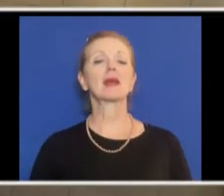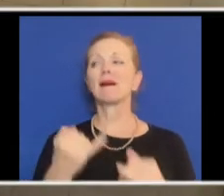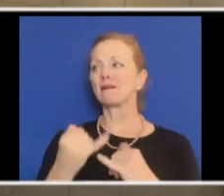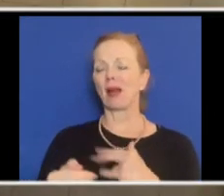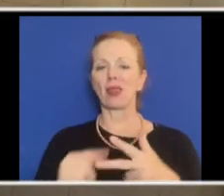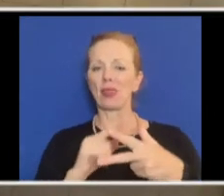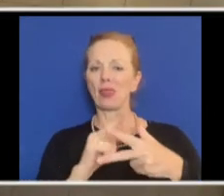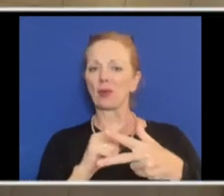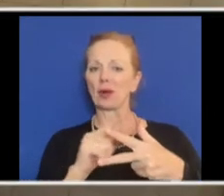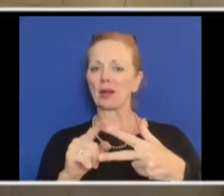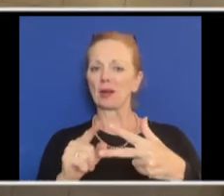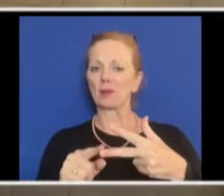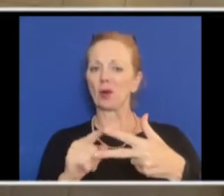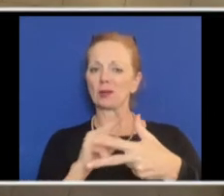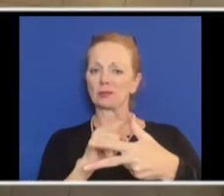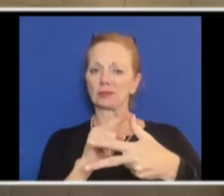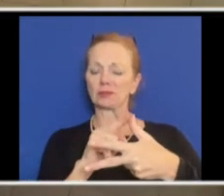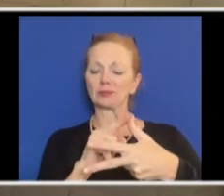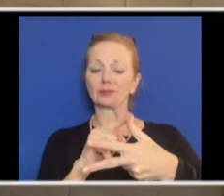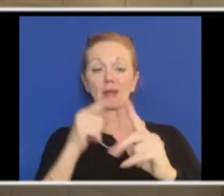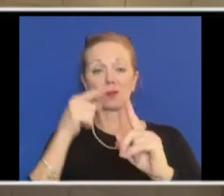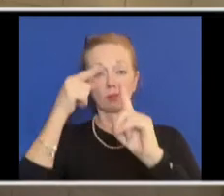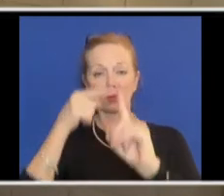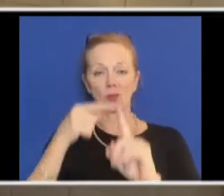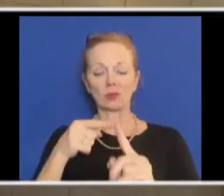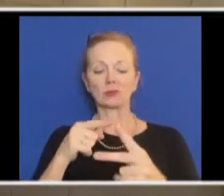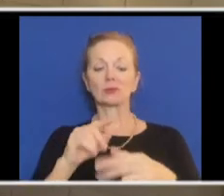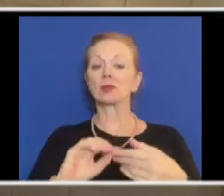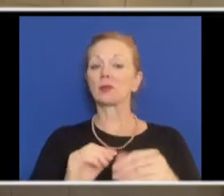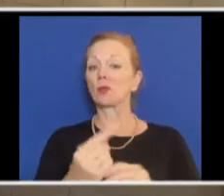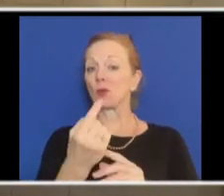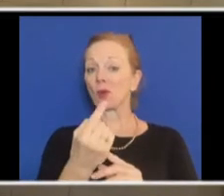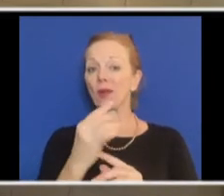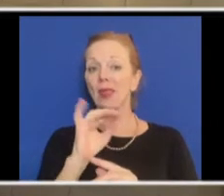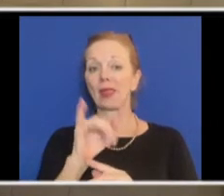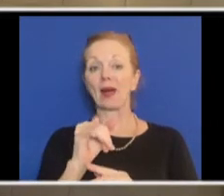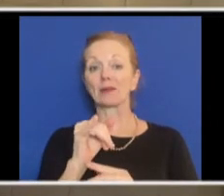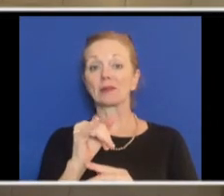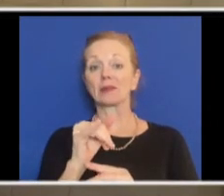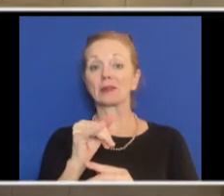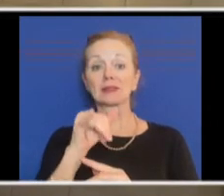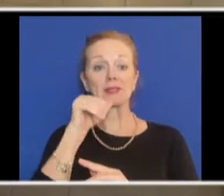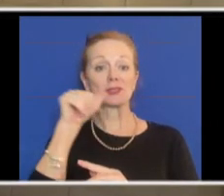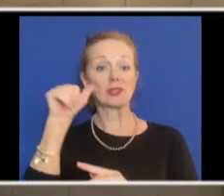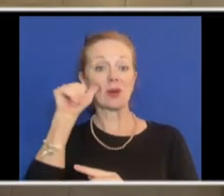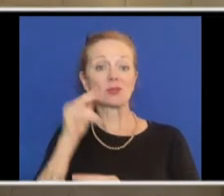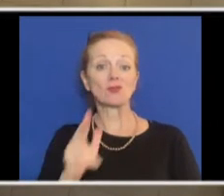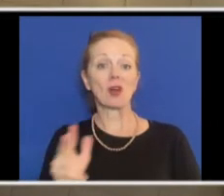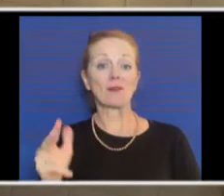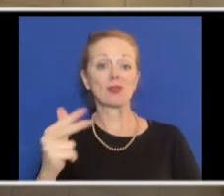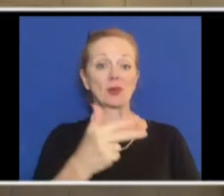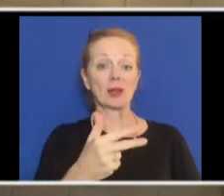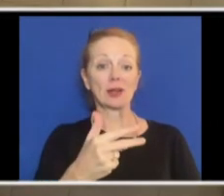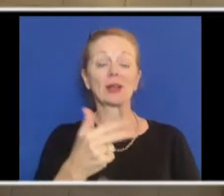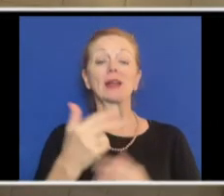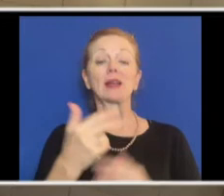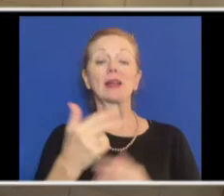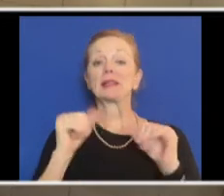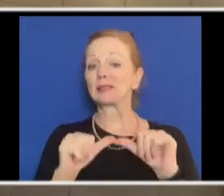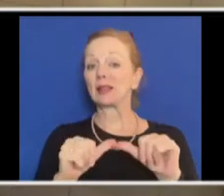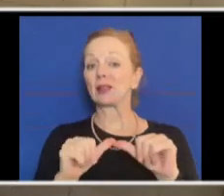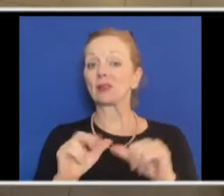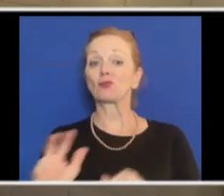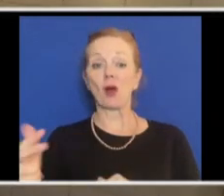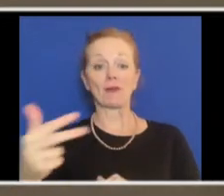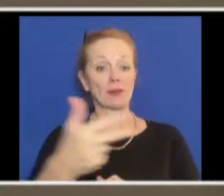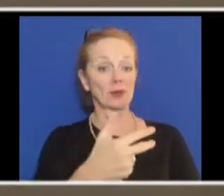based on what I've heard number one this was a drive-through yesterday it's a drive-through today and no matter what we do